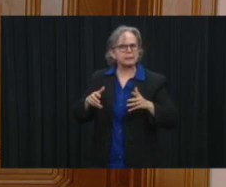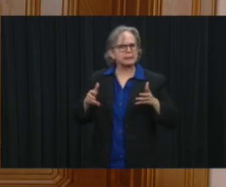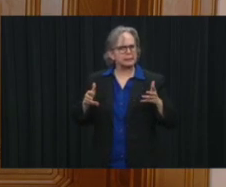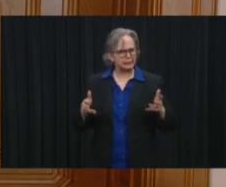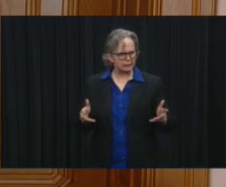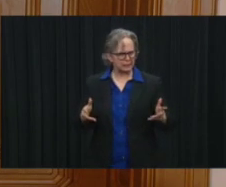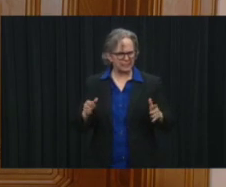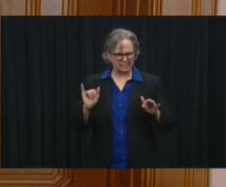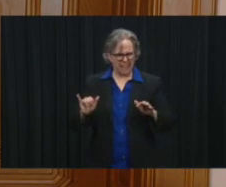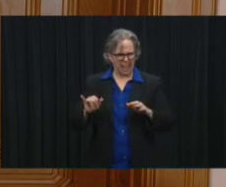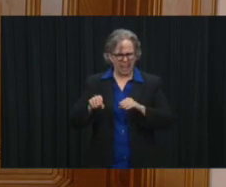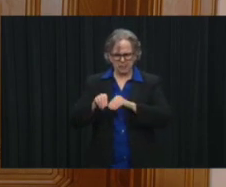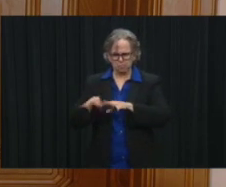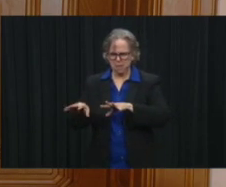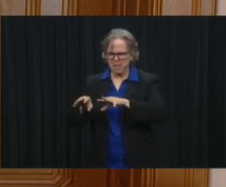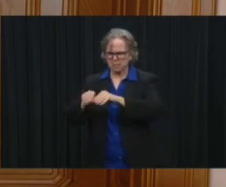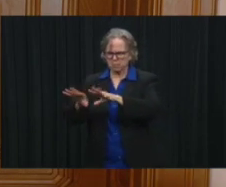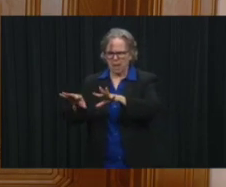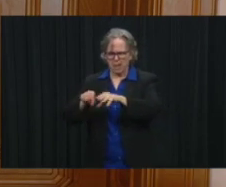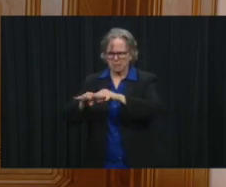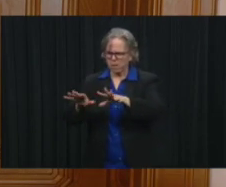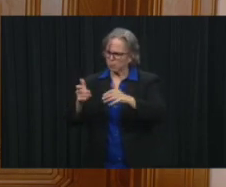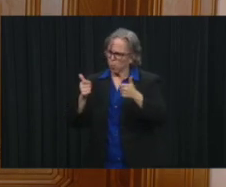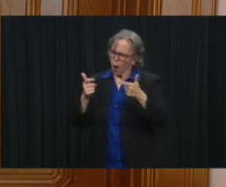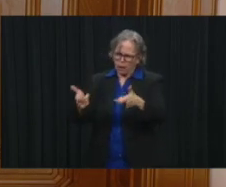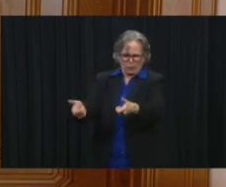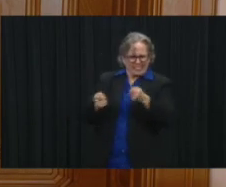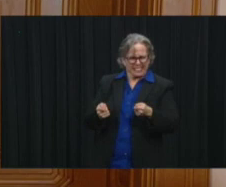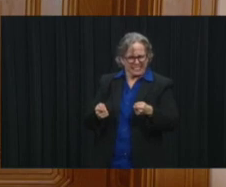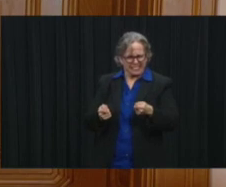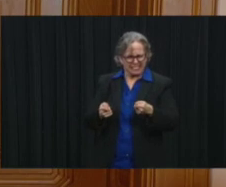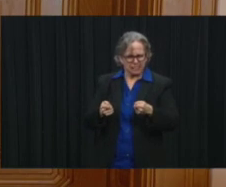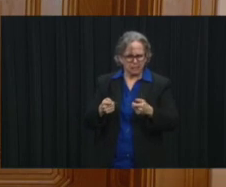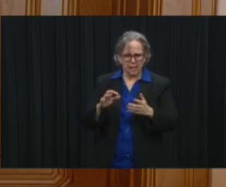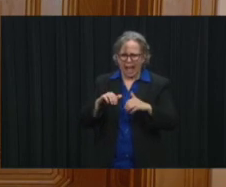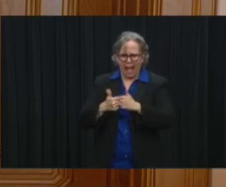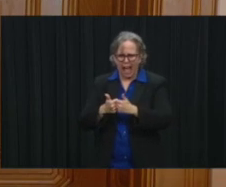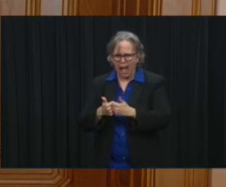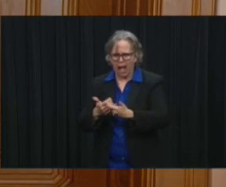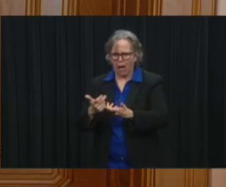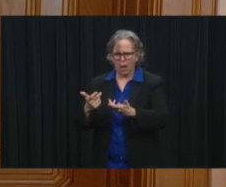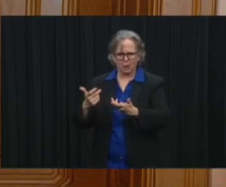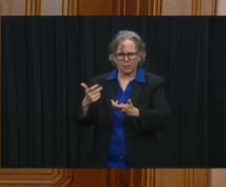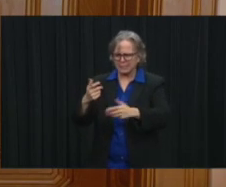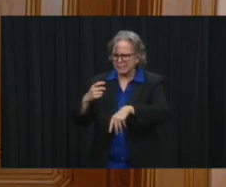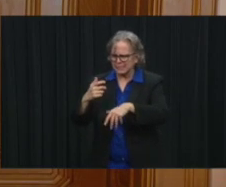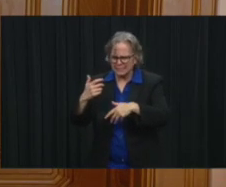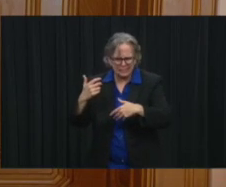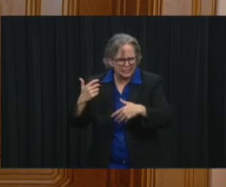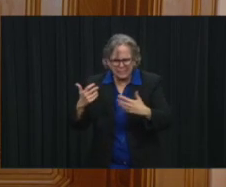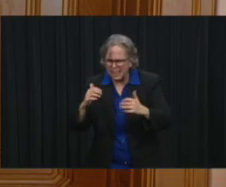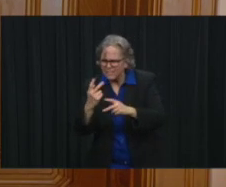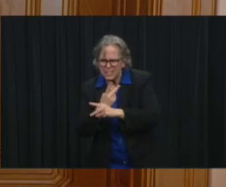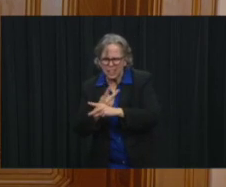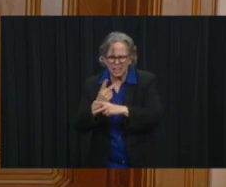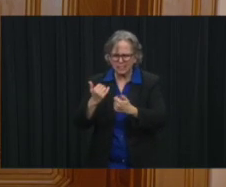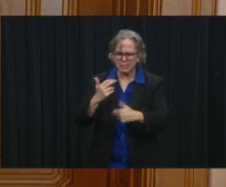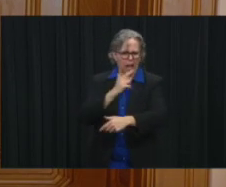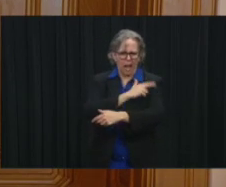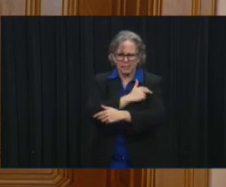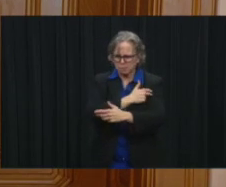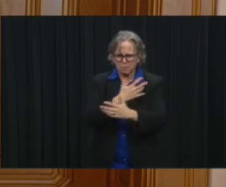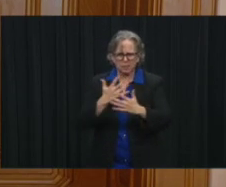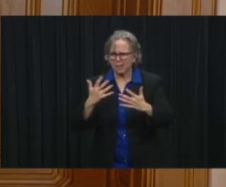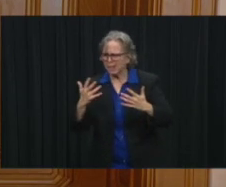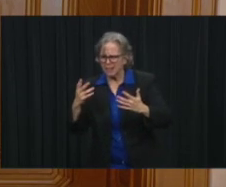buys our hospitals and our health infrastructure more time to get